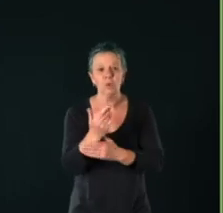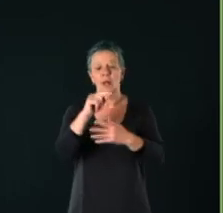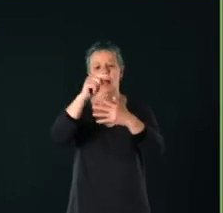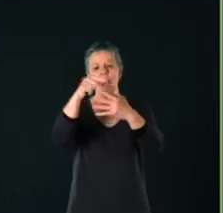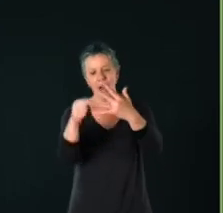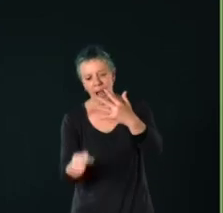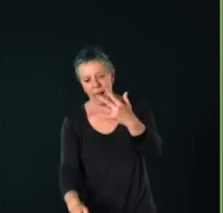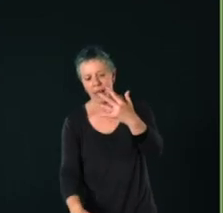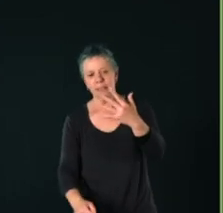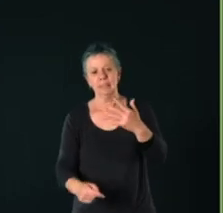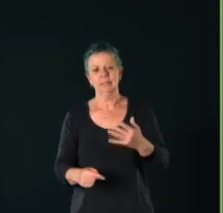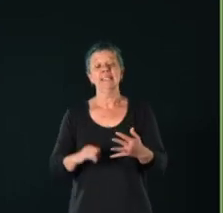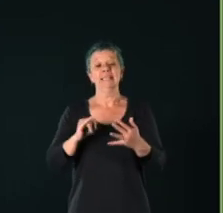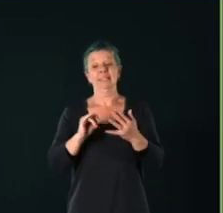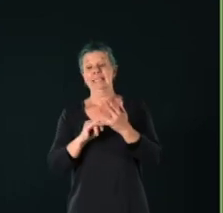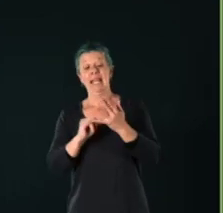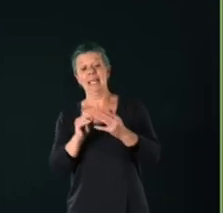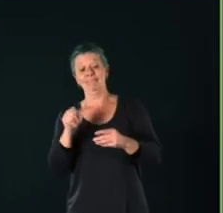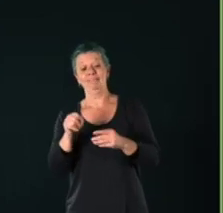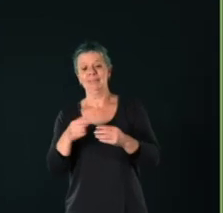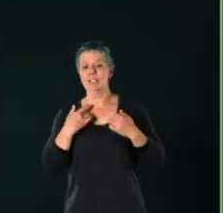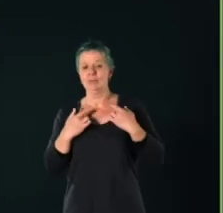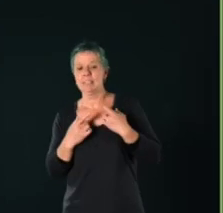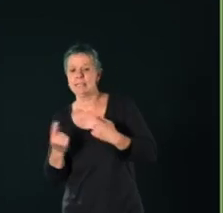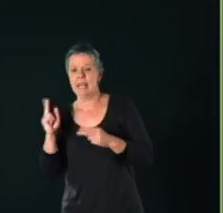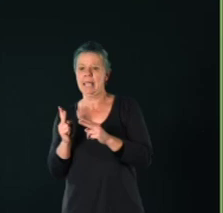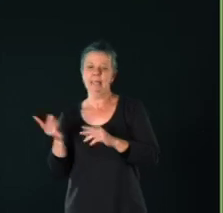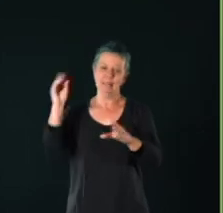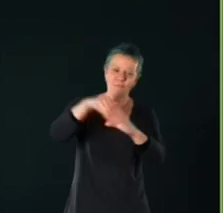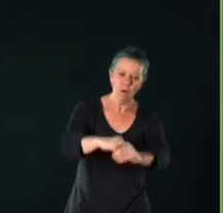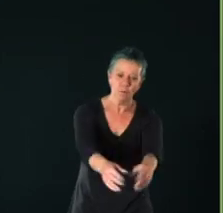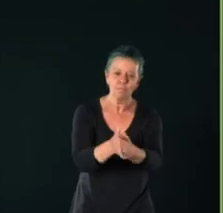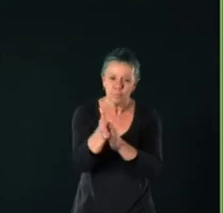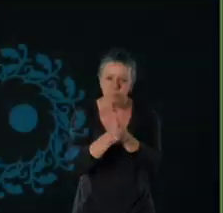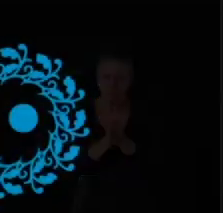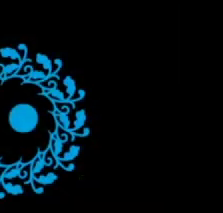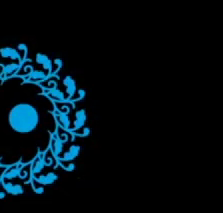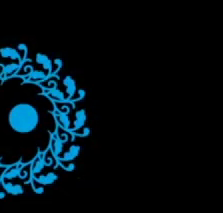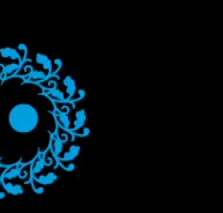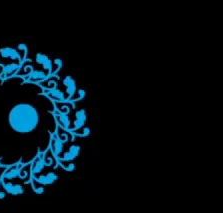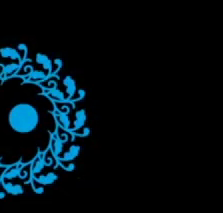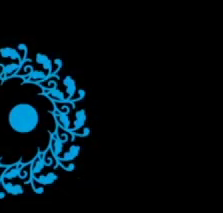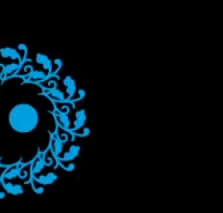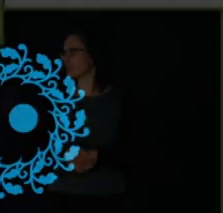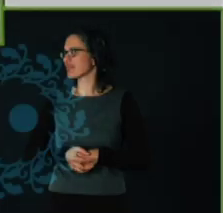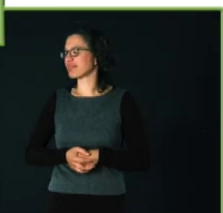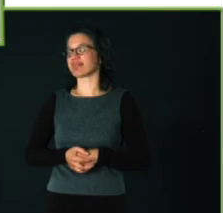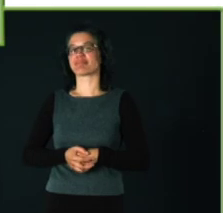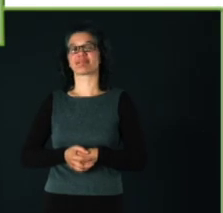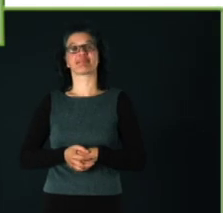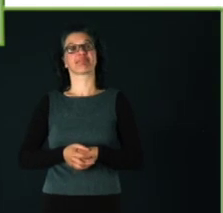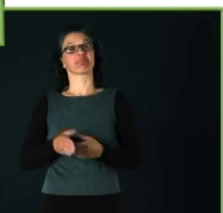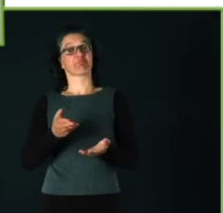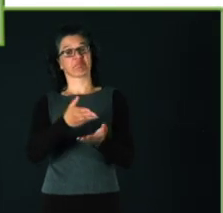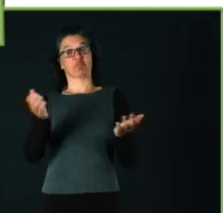and ready and interested in getting back into action and getting our town thriving once again. So please welcome Stan Semenoff. As you have heard, most of